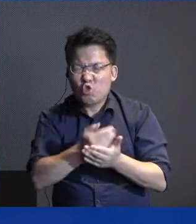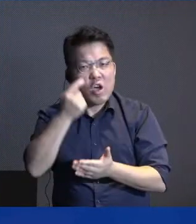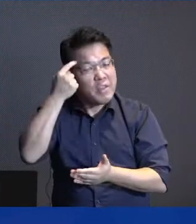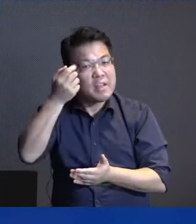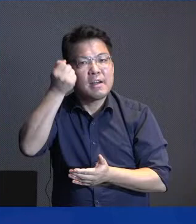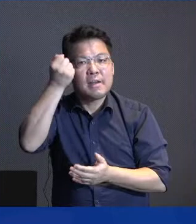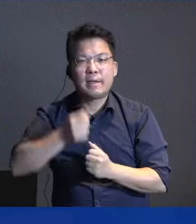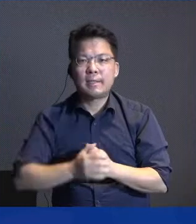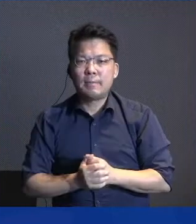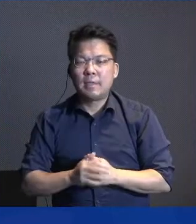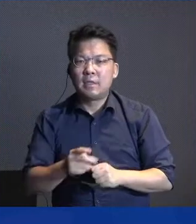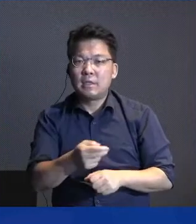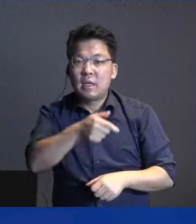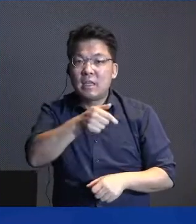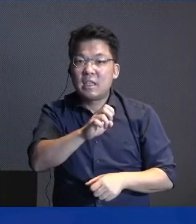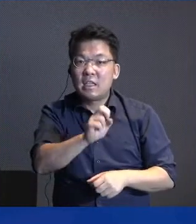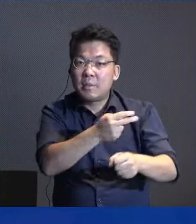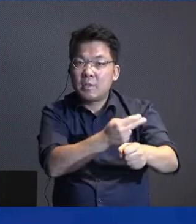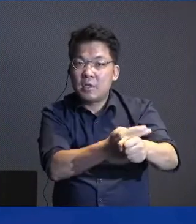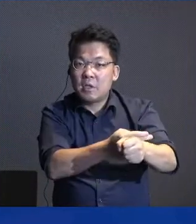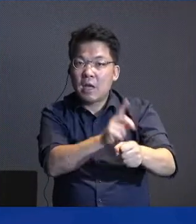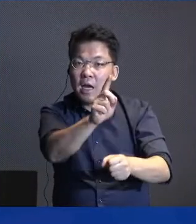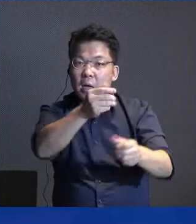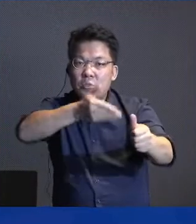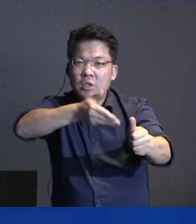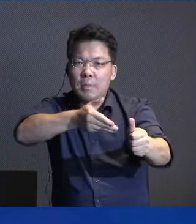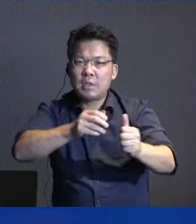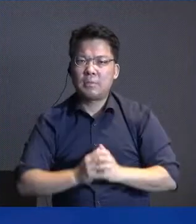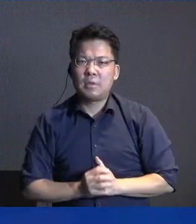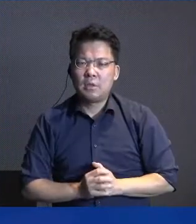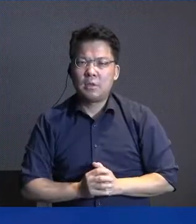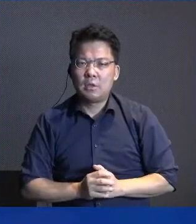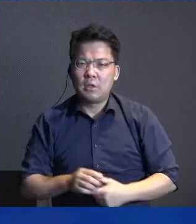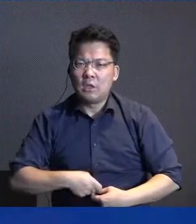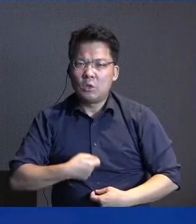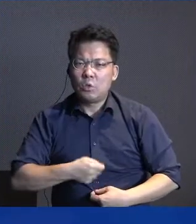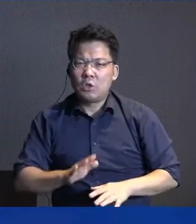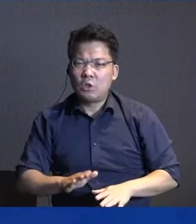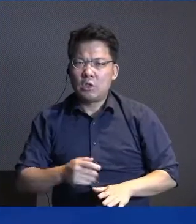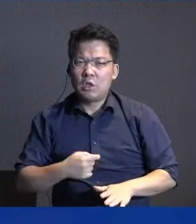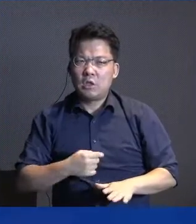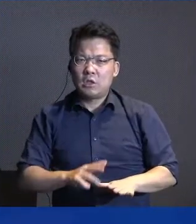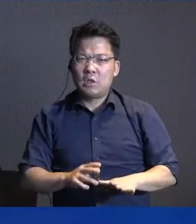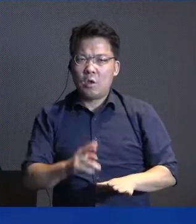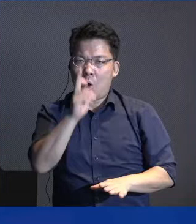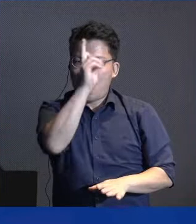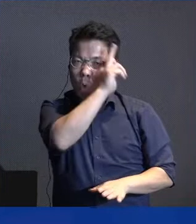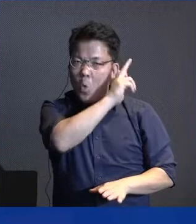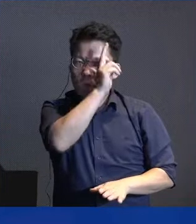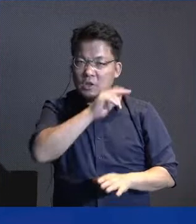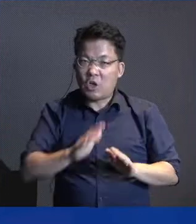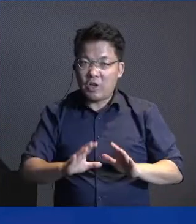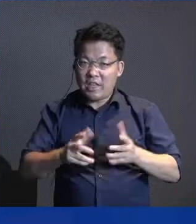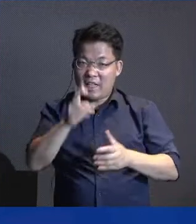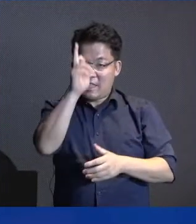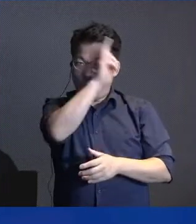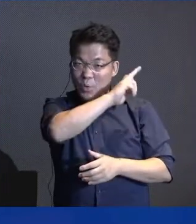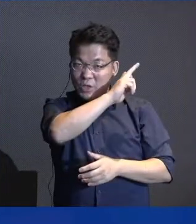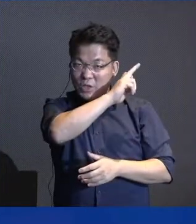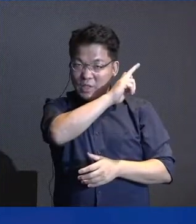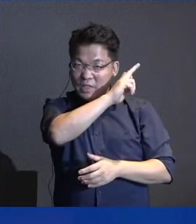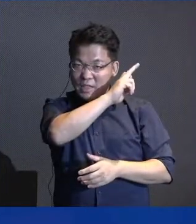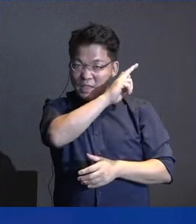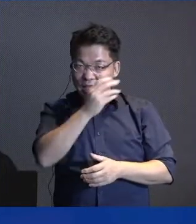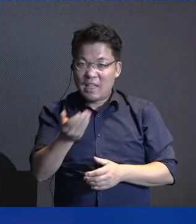Kim. It's actually morning time for us here, so maybe I kind of have to finish my presentation and then stay